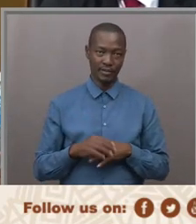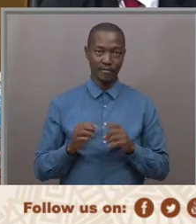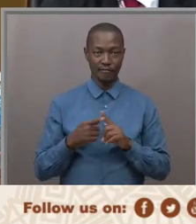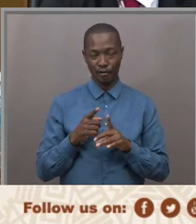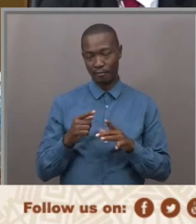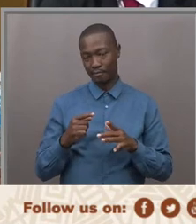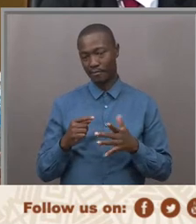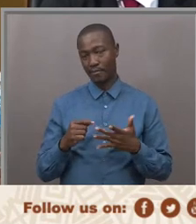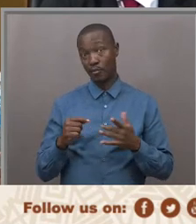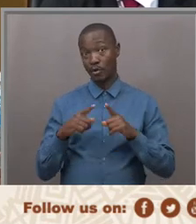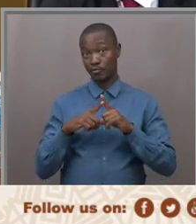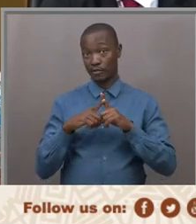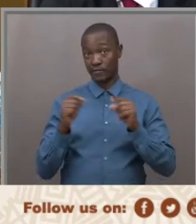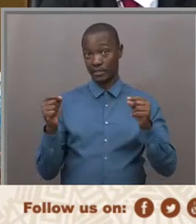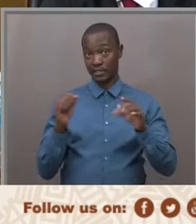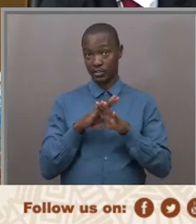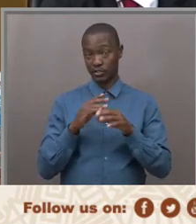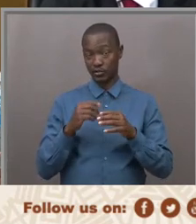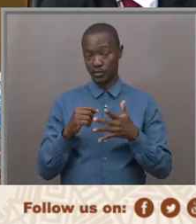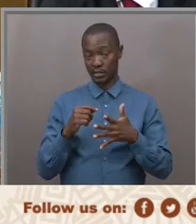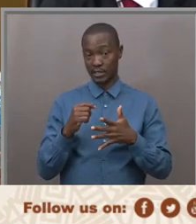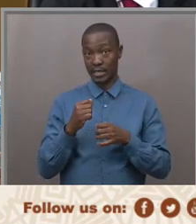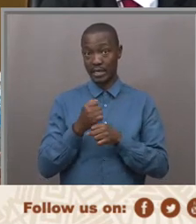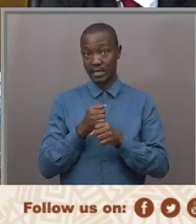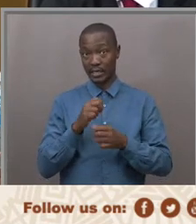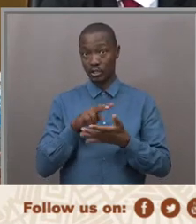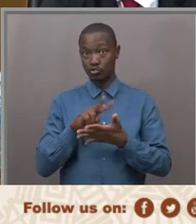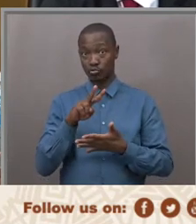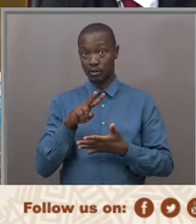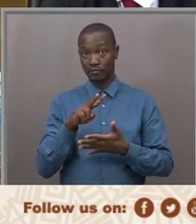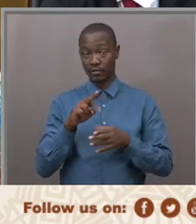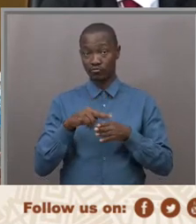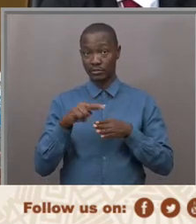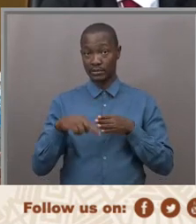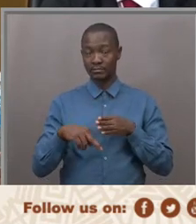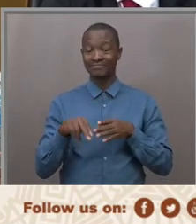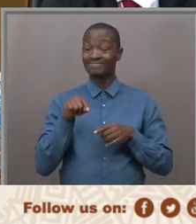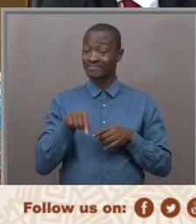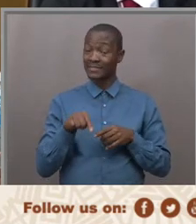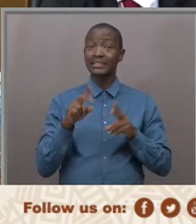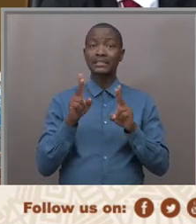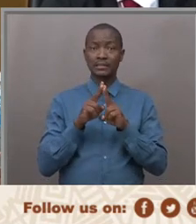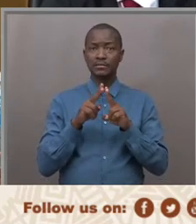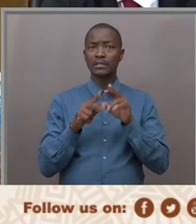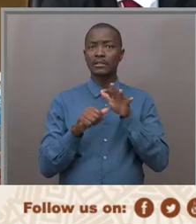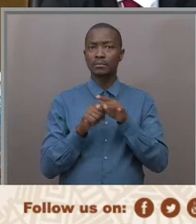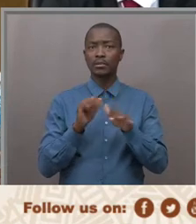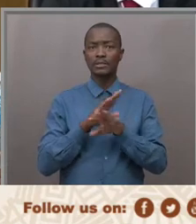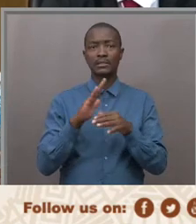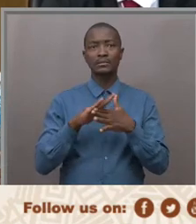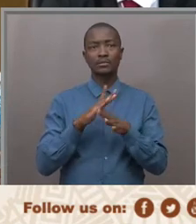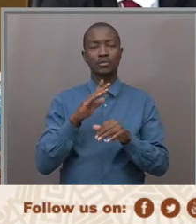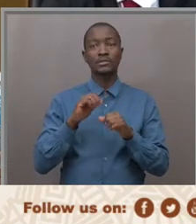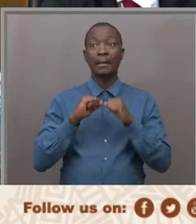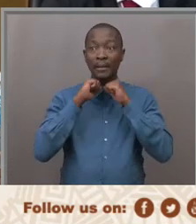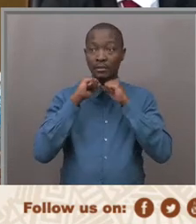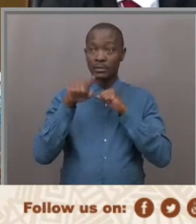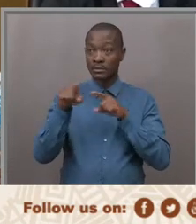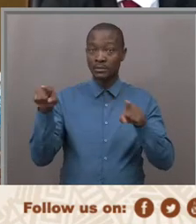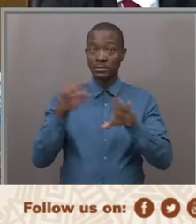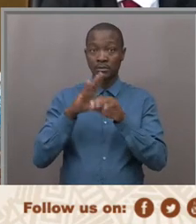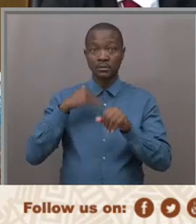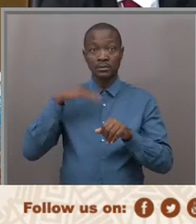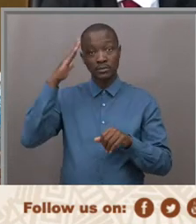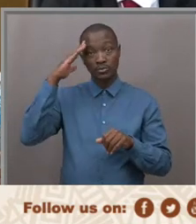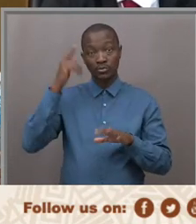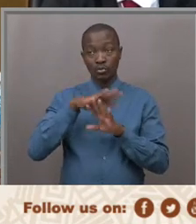once we are done with the grade 12 results. And this is very important because the parents need to know when they choose their schools. And